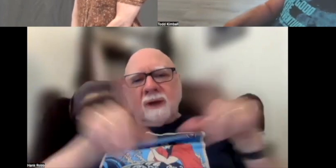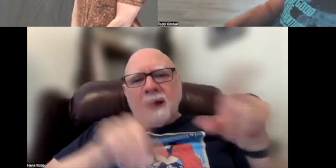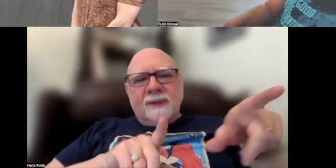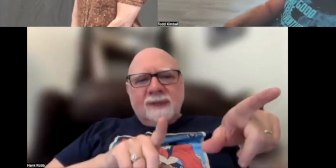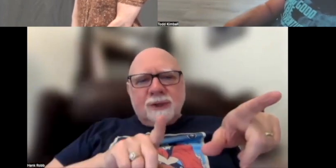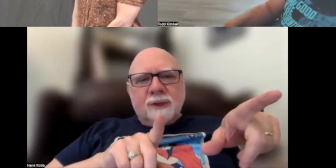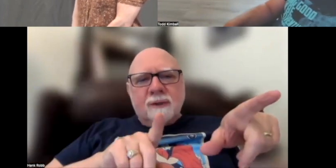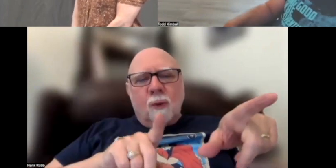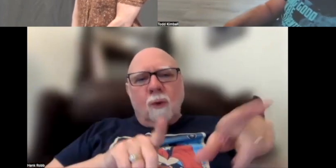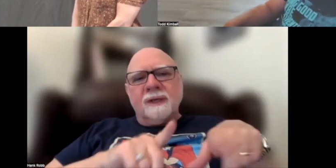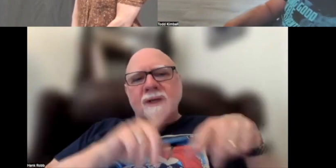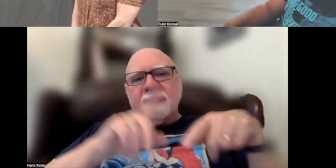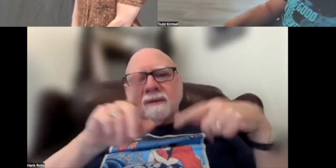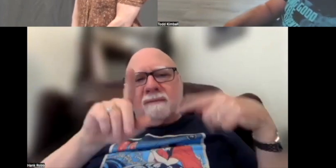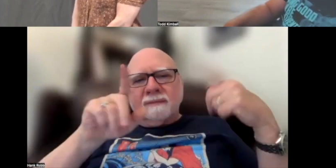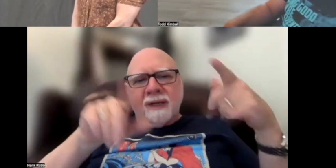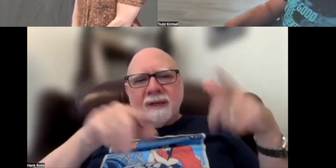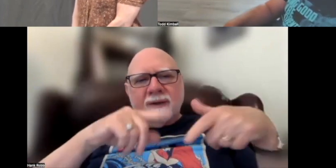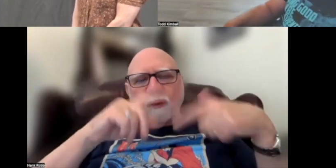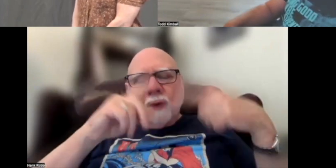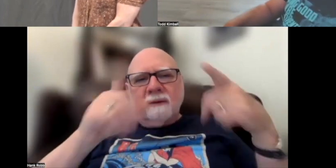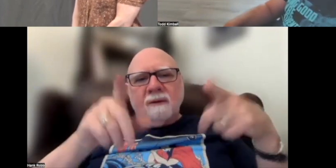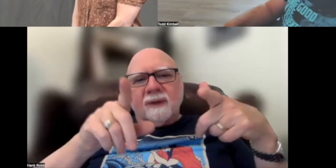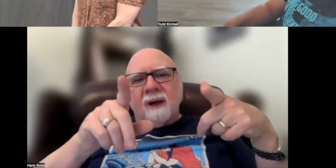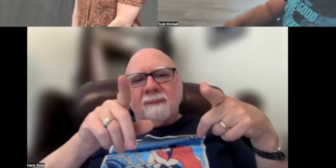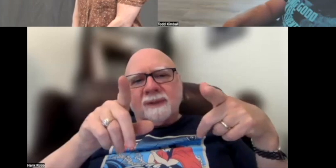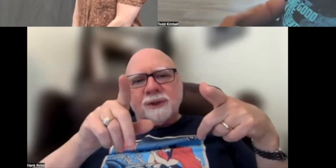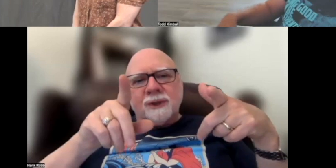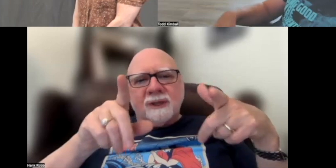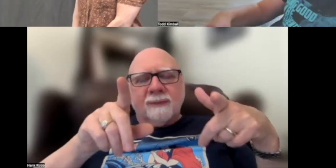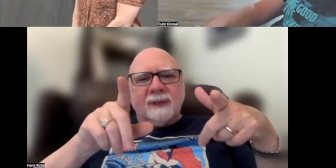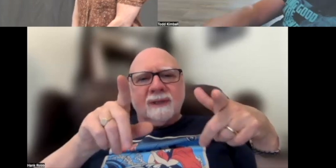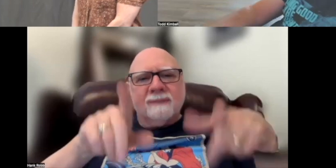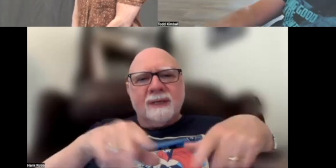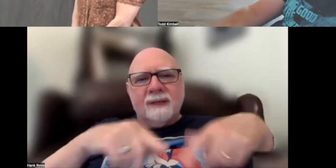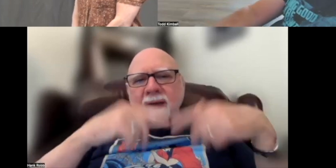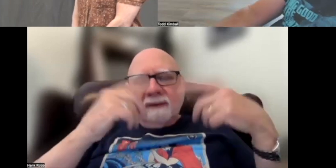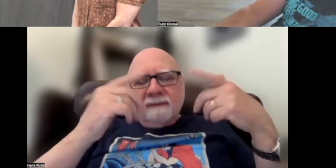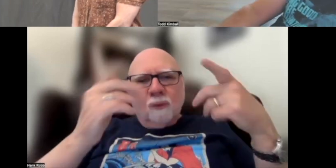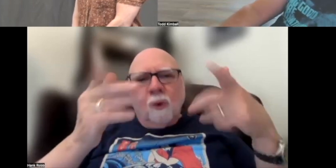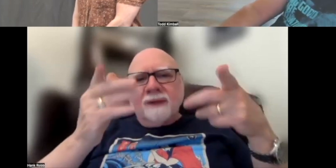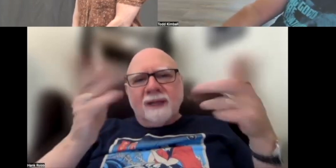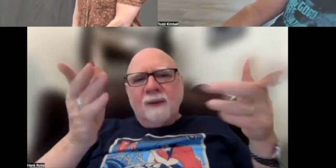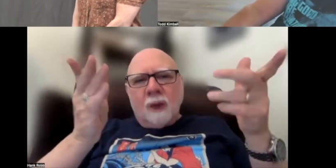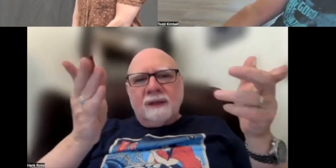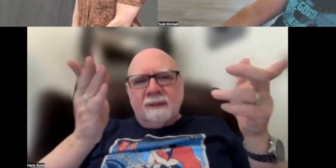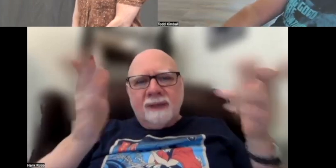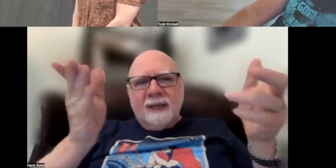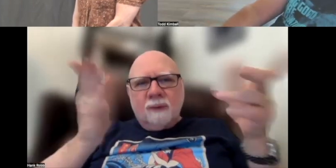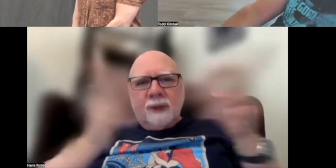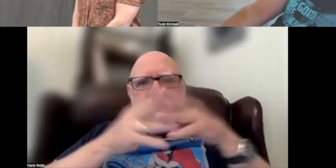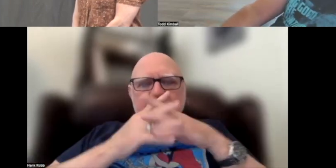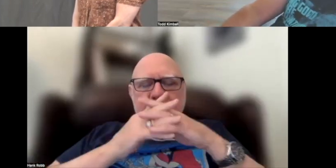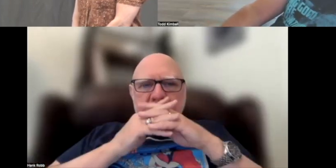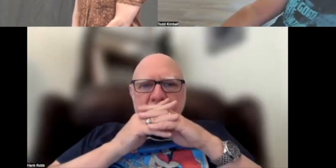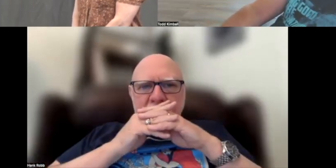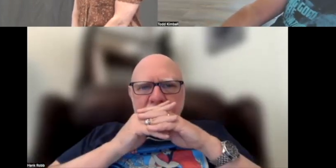on the competition, or did the winner of the competition typically be the one that they wanted to begin